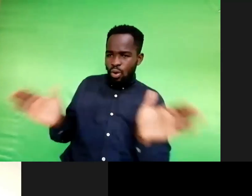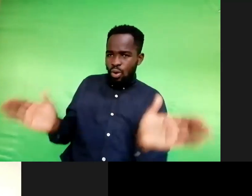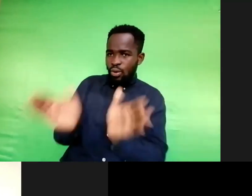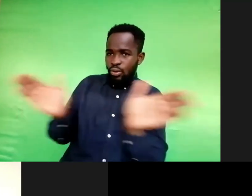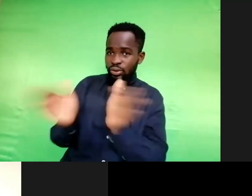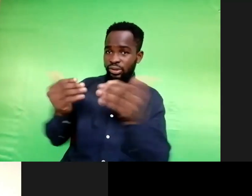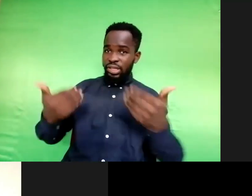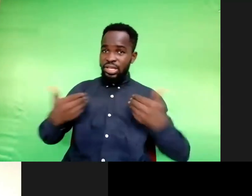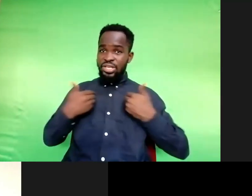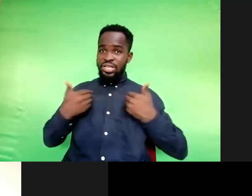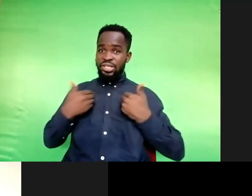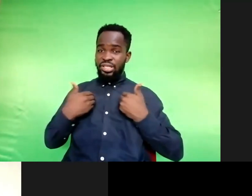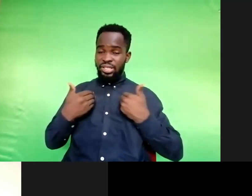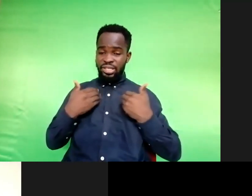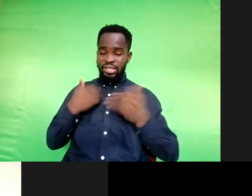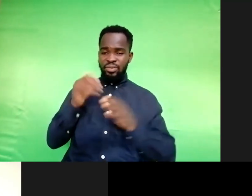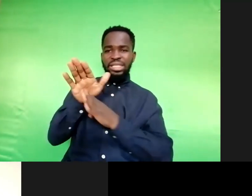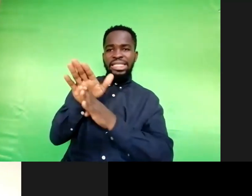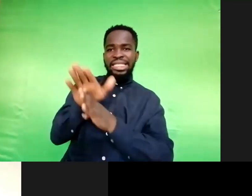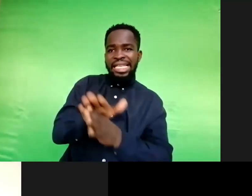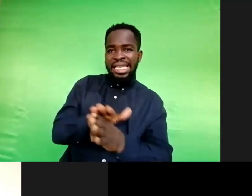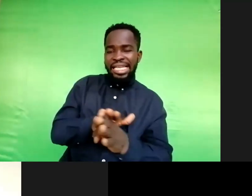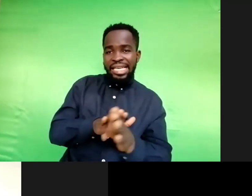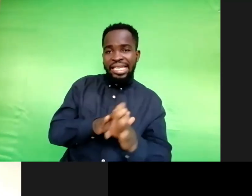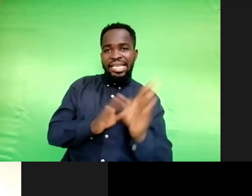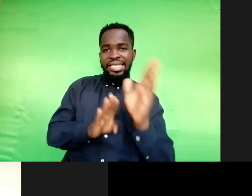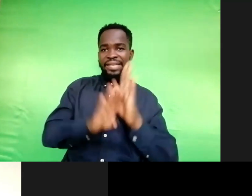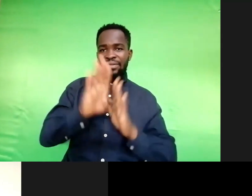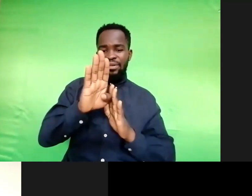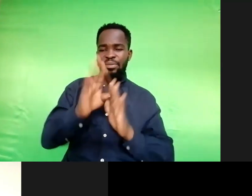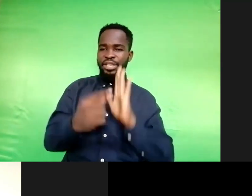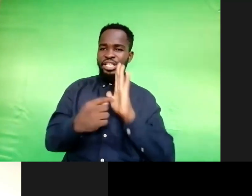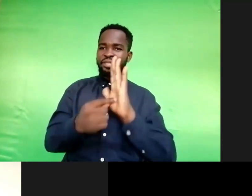delay development in expressive verbal communication?